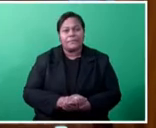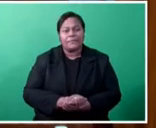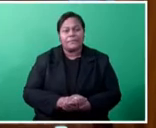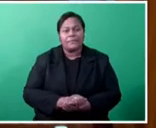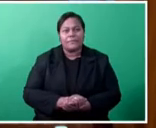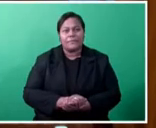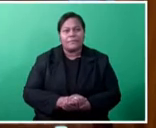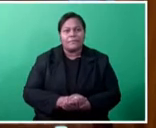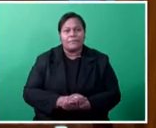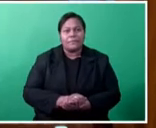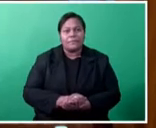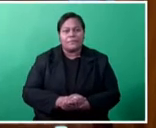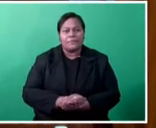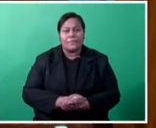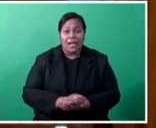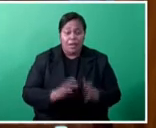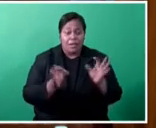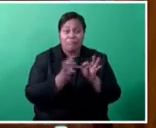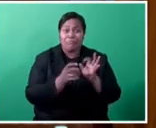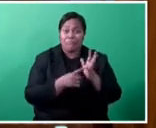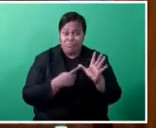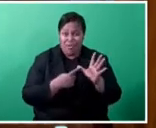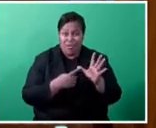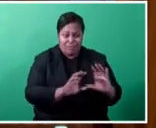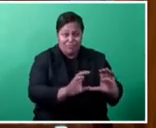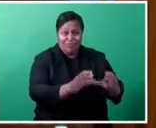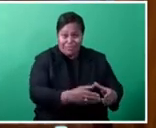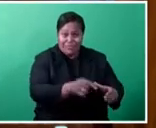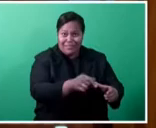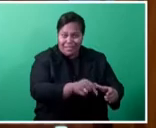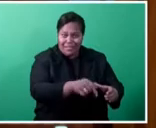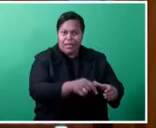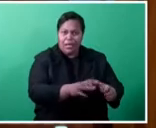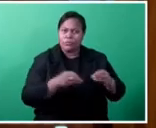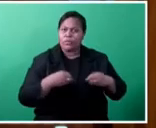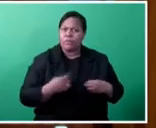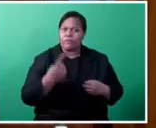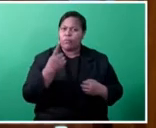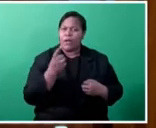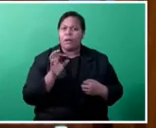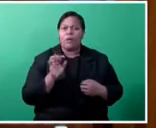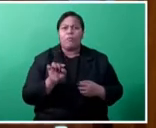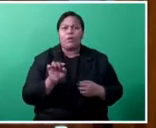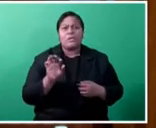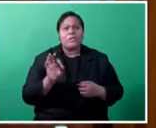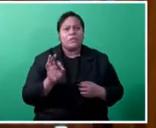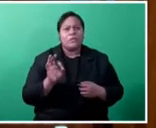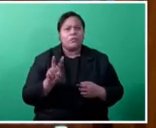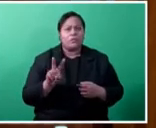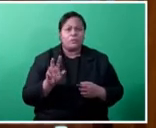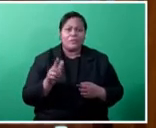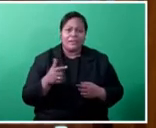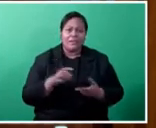Matangali Nandombo of Nawelevu Bua, they have received $1.027 million to their 203